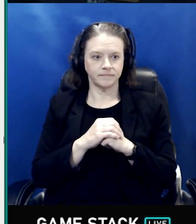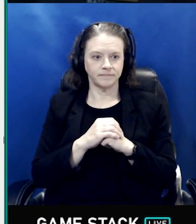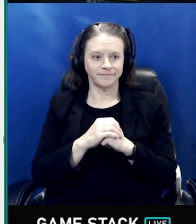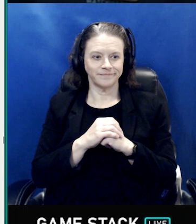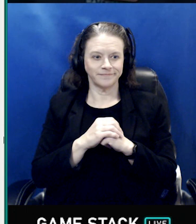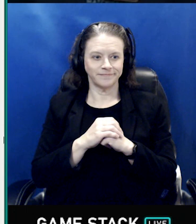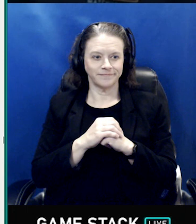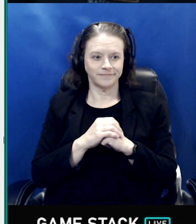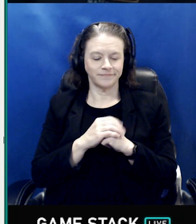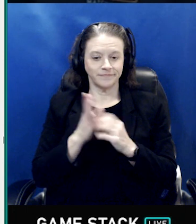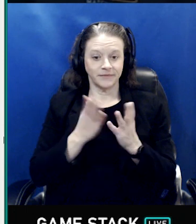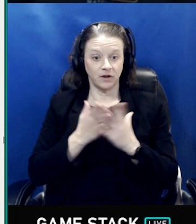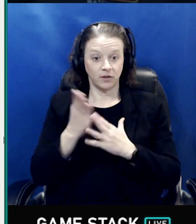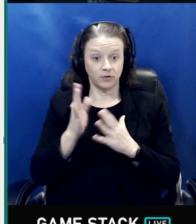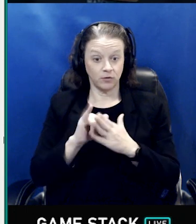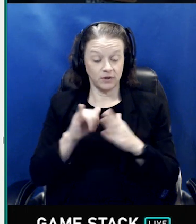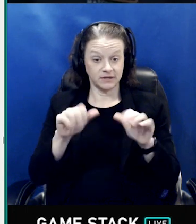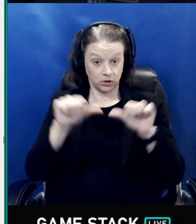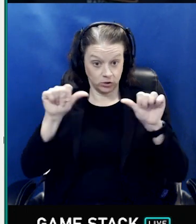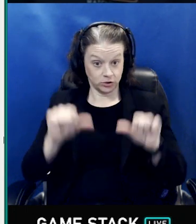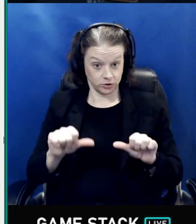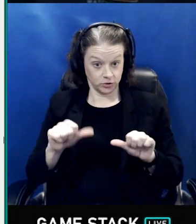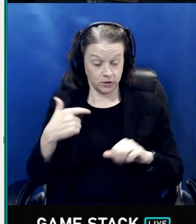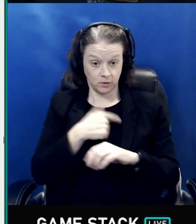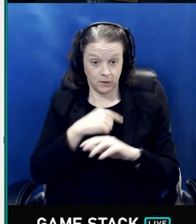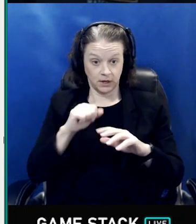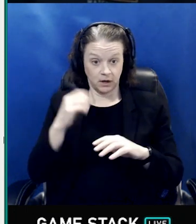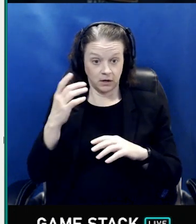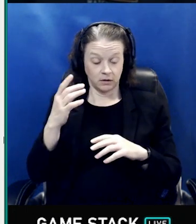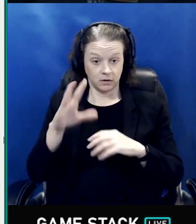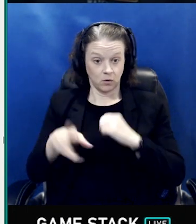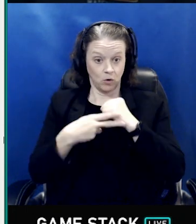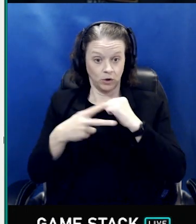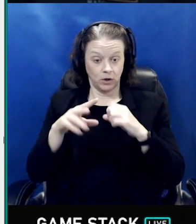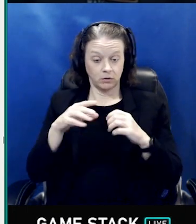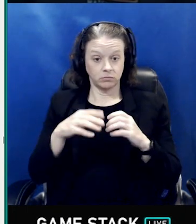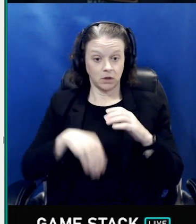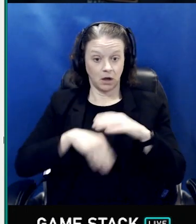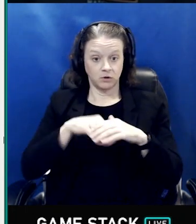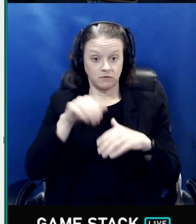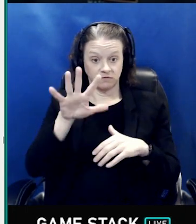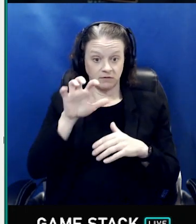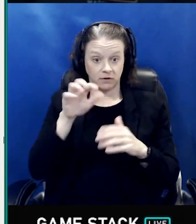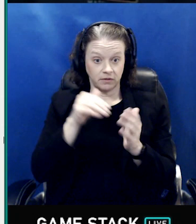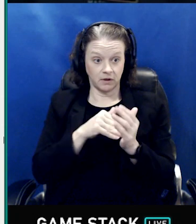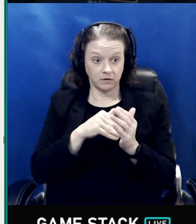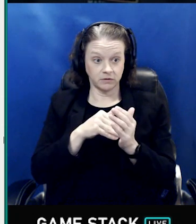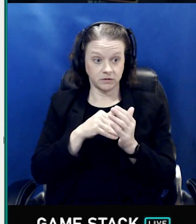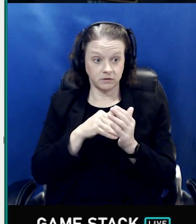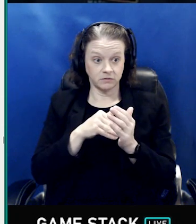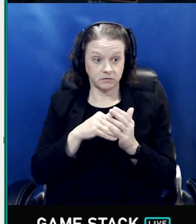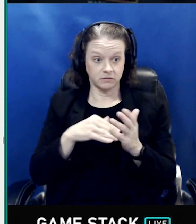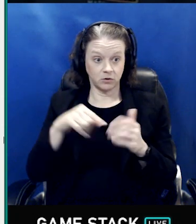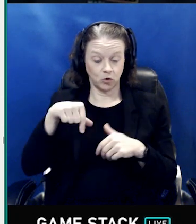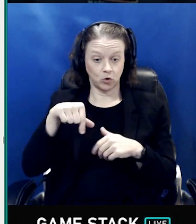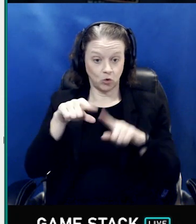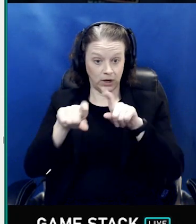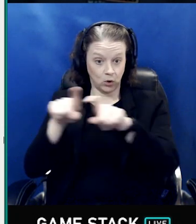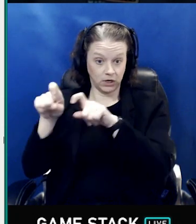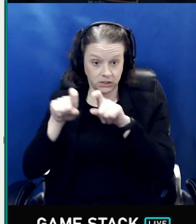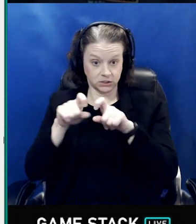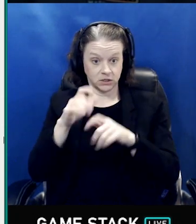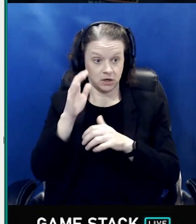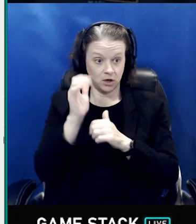Through this shard architecture, we could hold up to 500K queries per sec in peak time with 1 gigabyte per